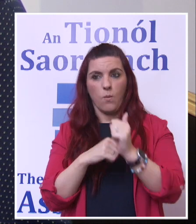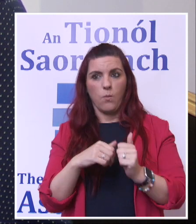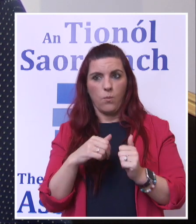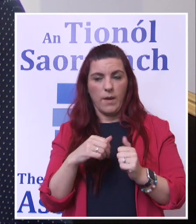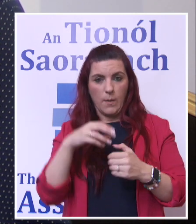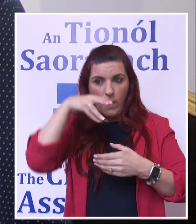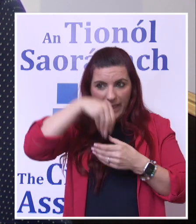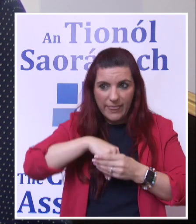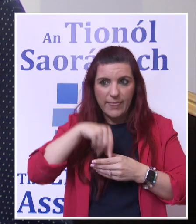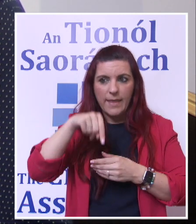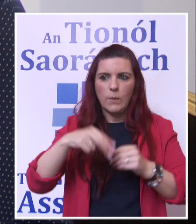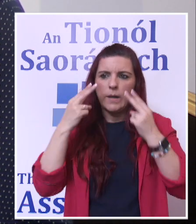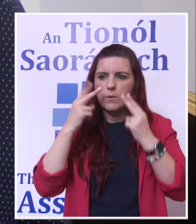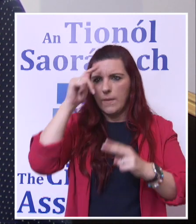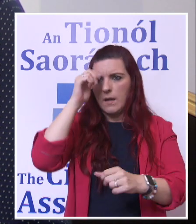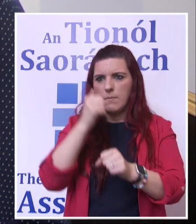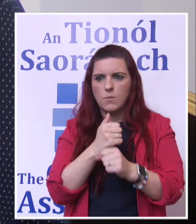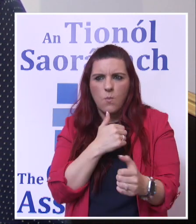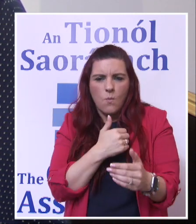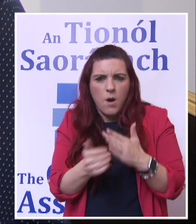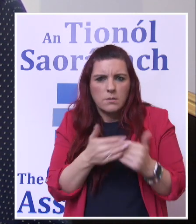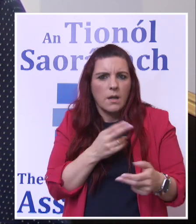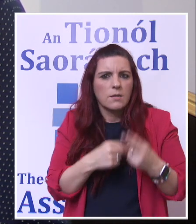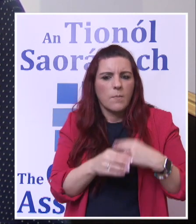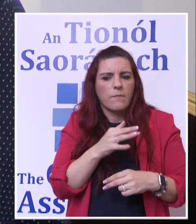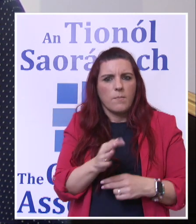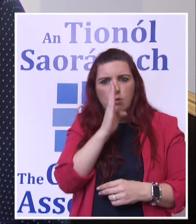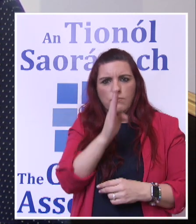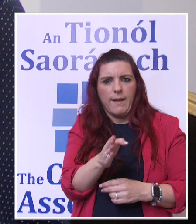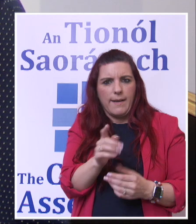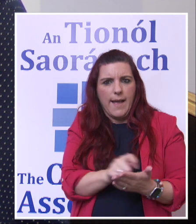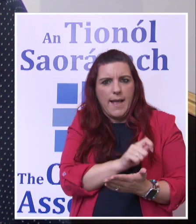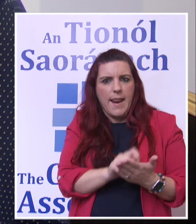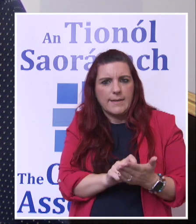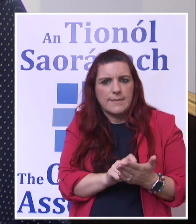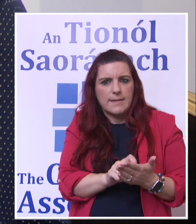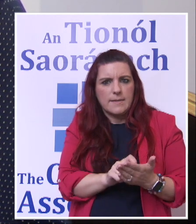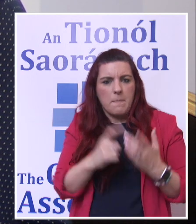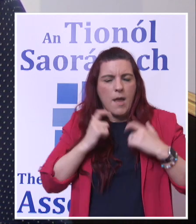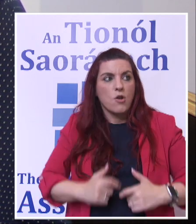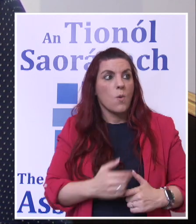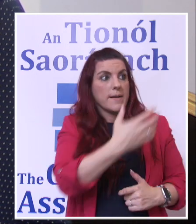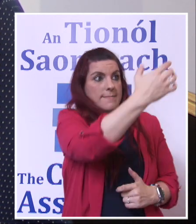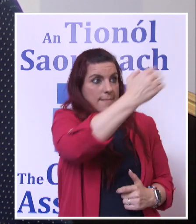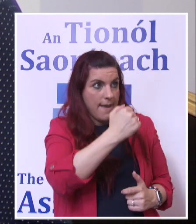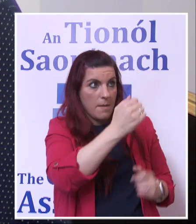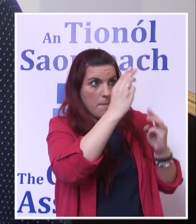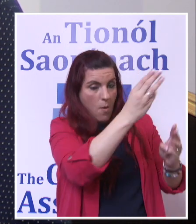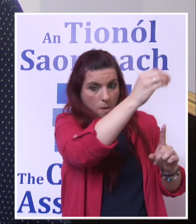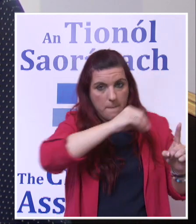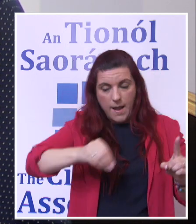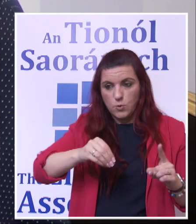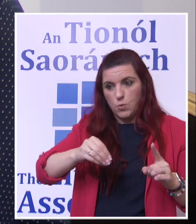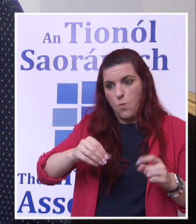that, what is specifically devolved to the directly elected mayor? For example, is central government